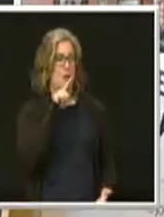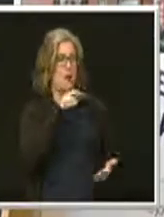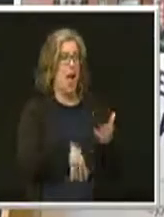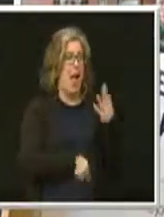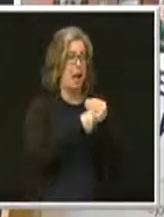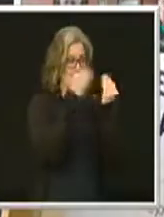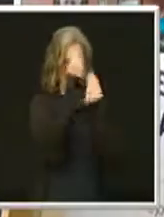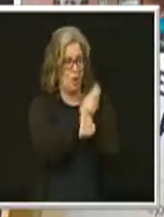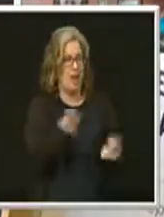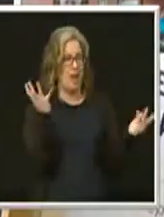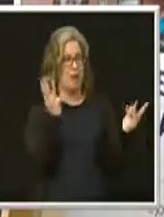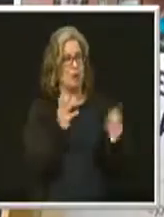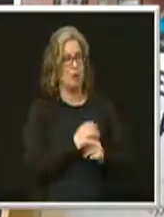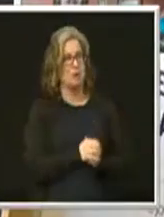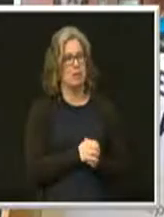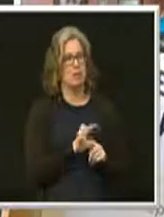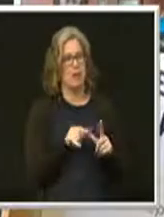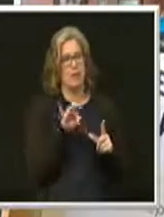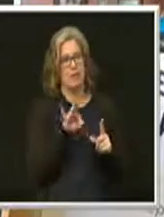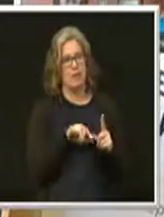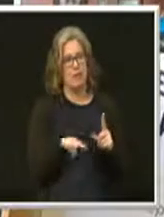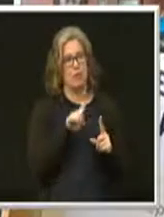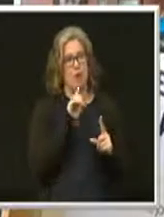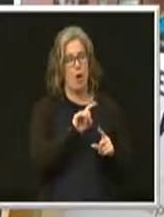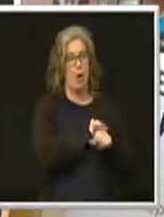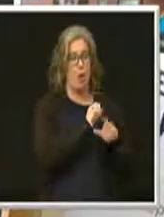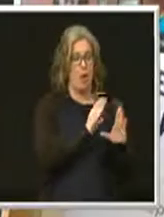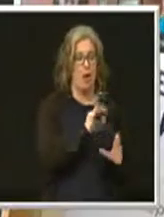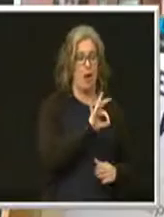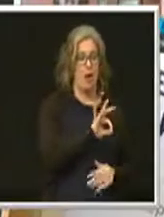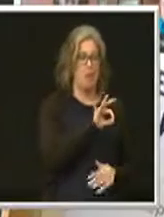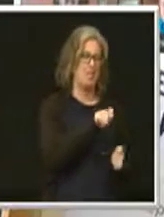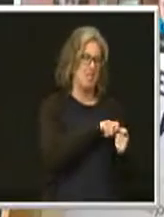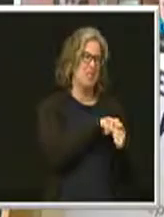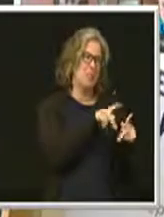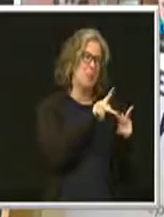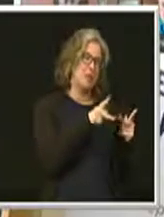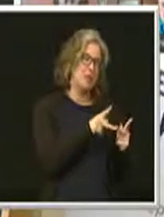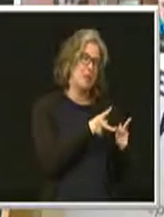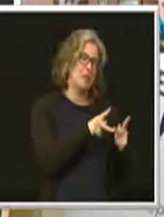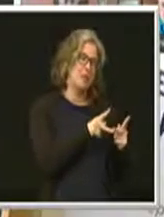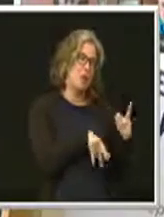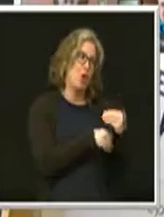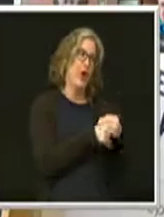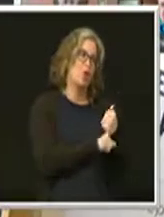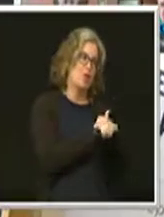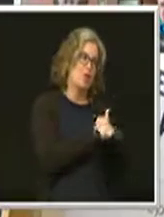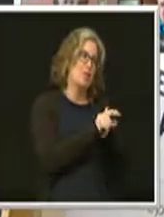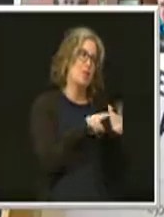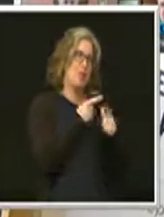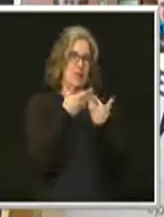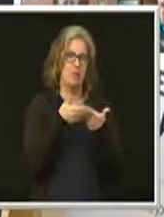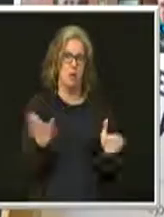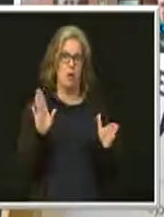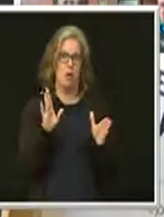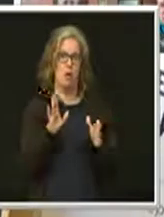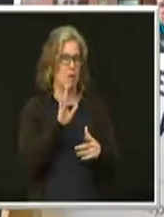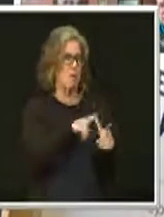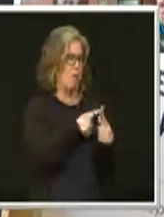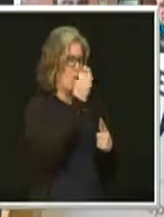extra notification. But if you are an employee in a certain place and you're at extra risk than the general public, then they will notify